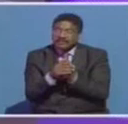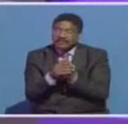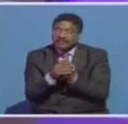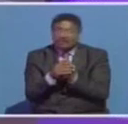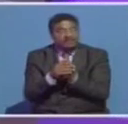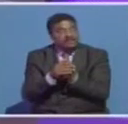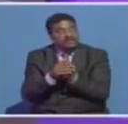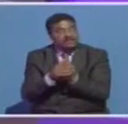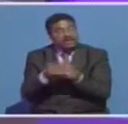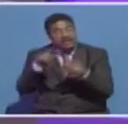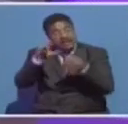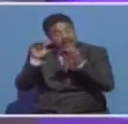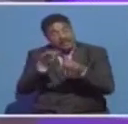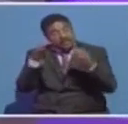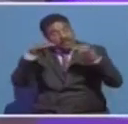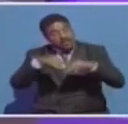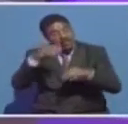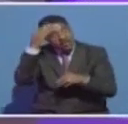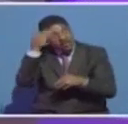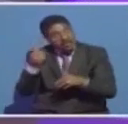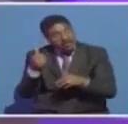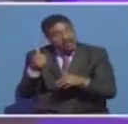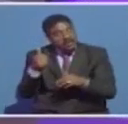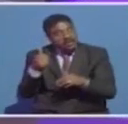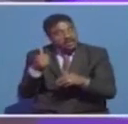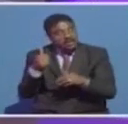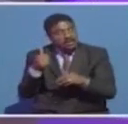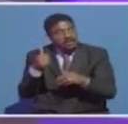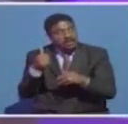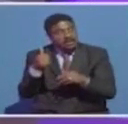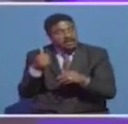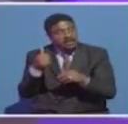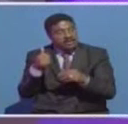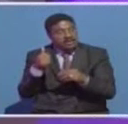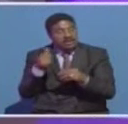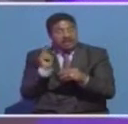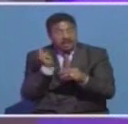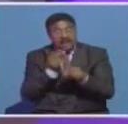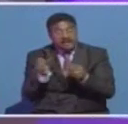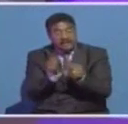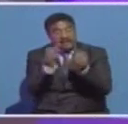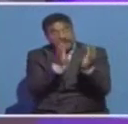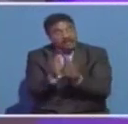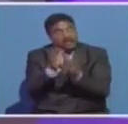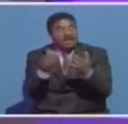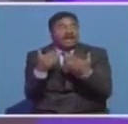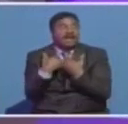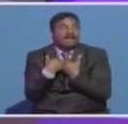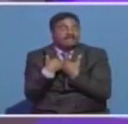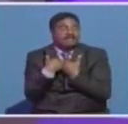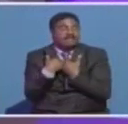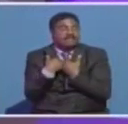levels went down only because we have not been talking about them. We do have a strategic plan in revamping the